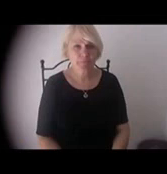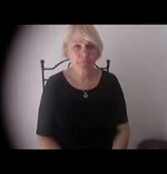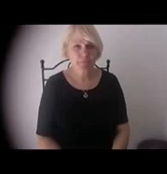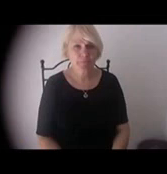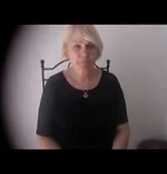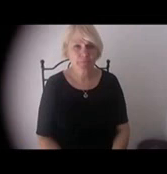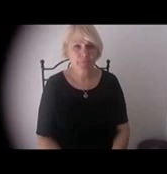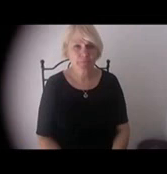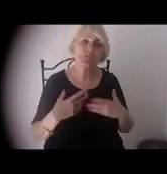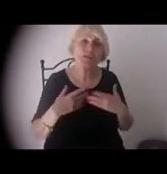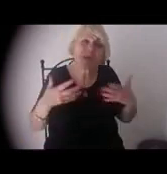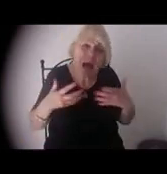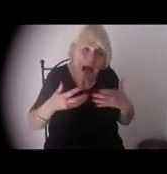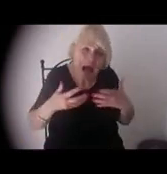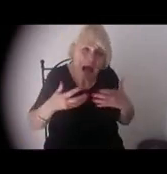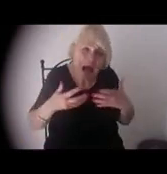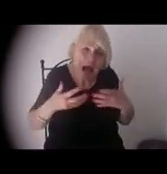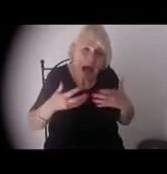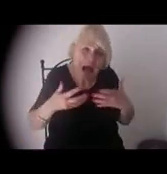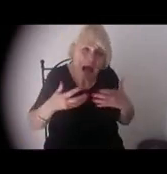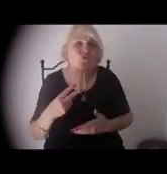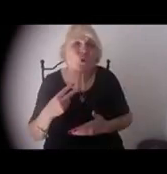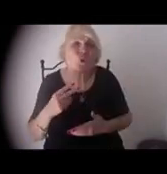you say it,